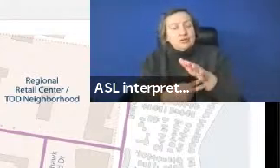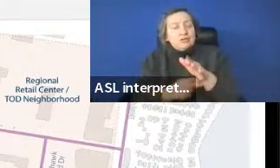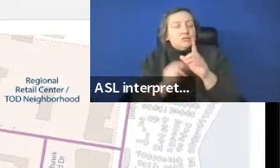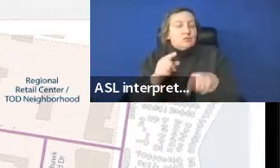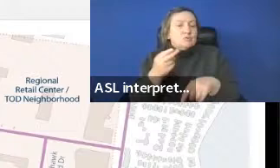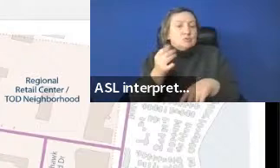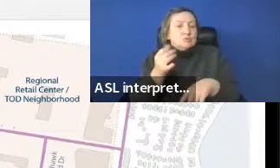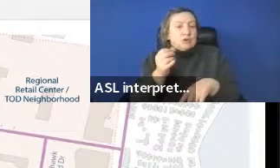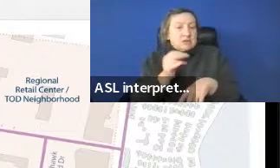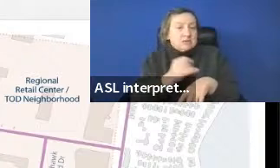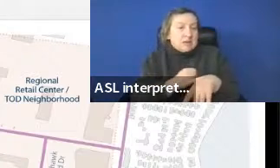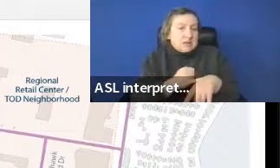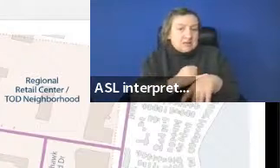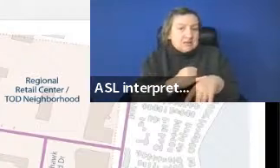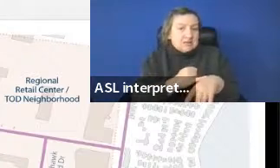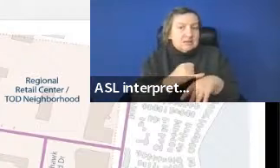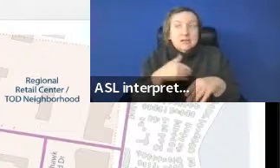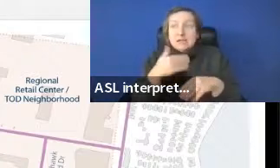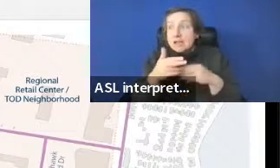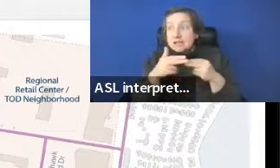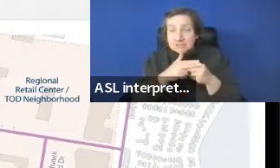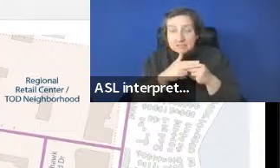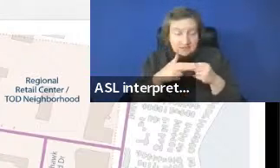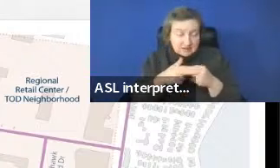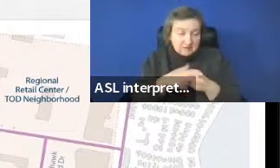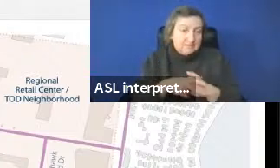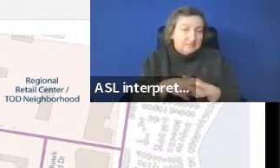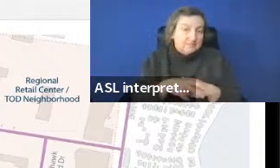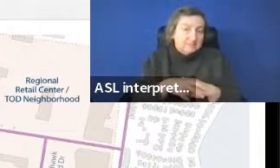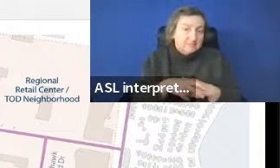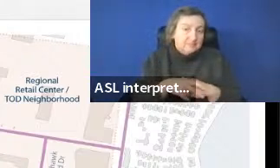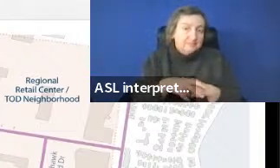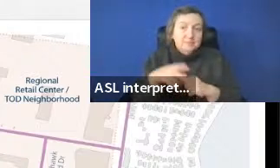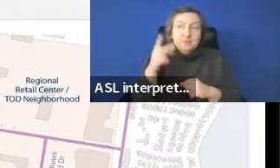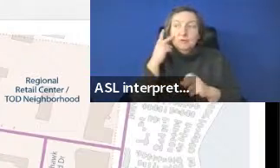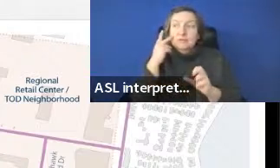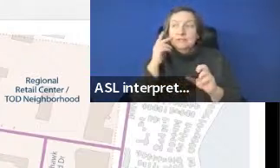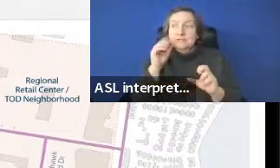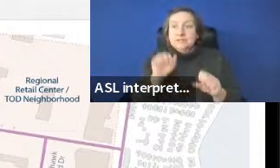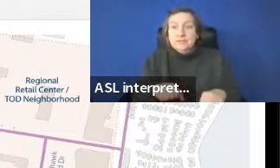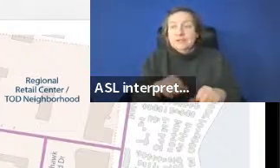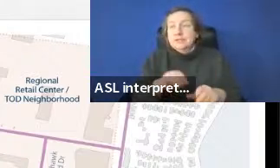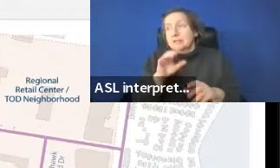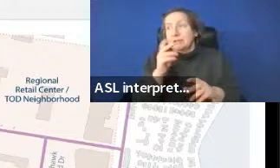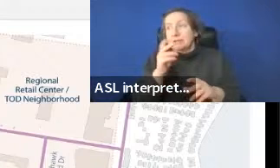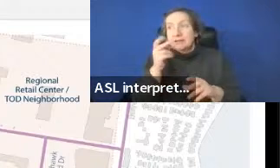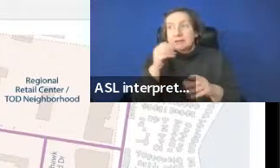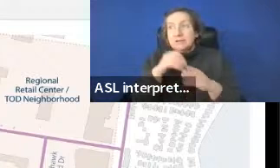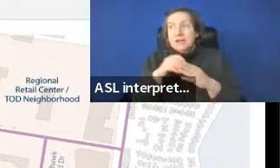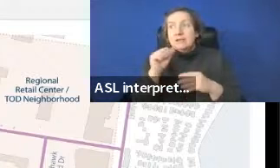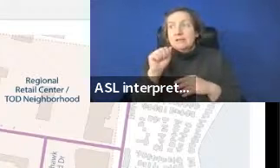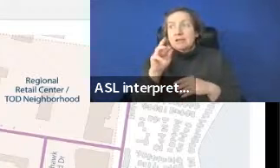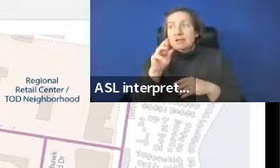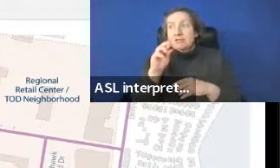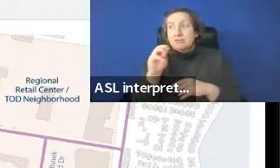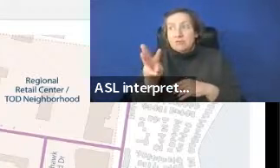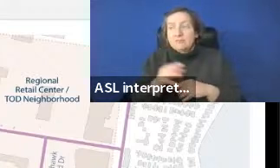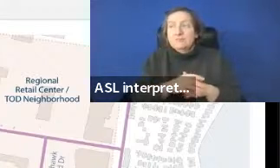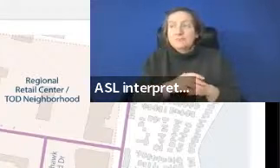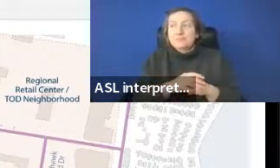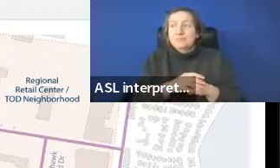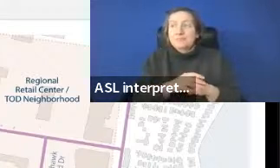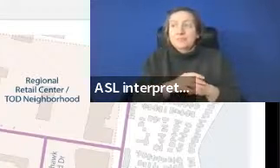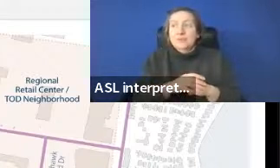we go to the next slide and see that in the arrows there. So